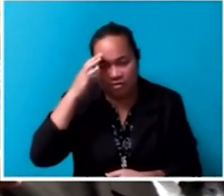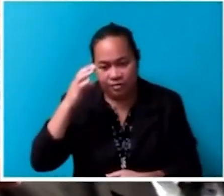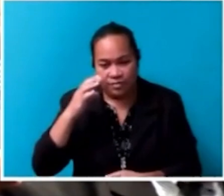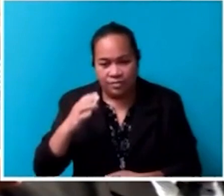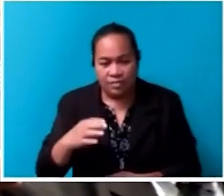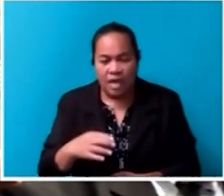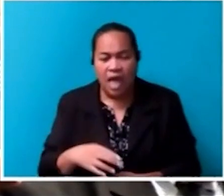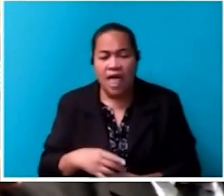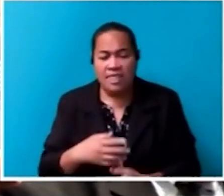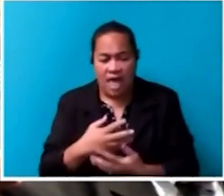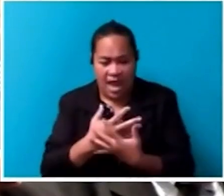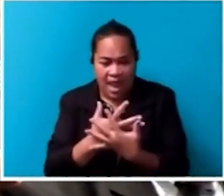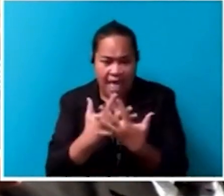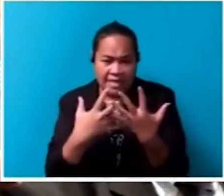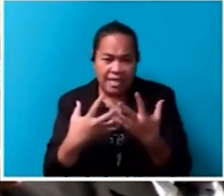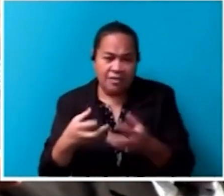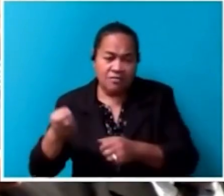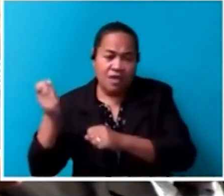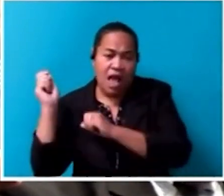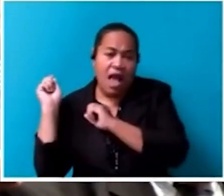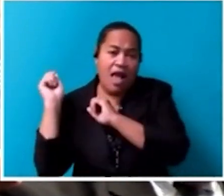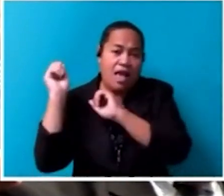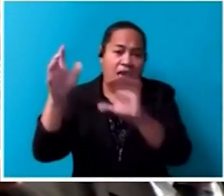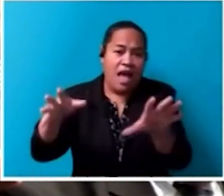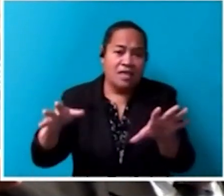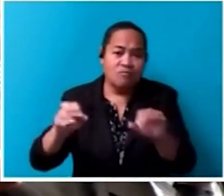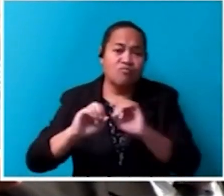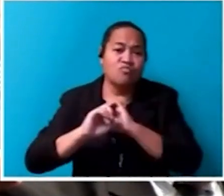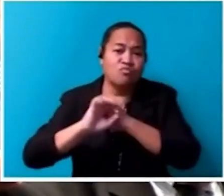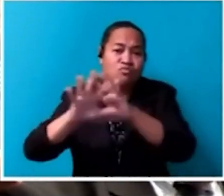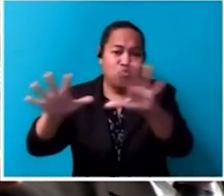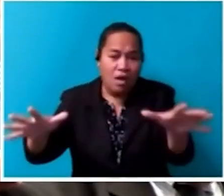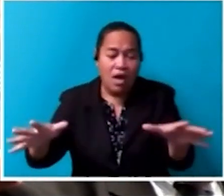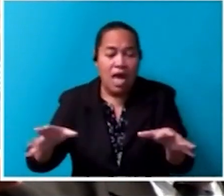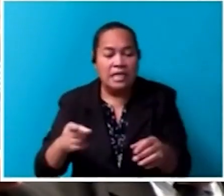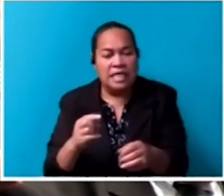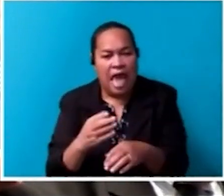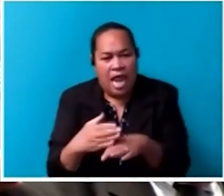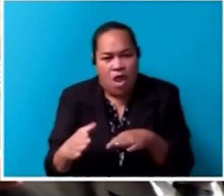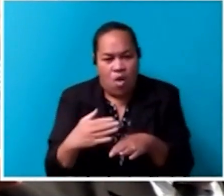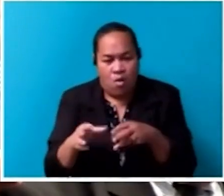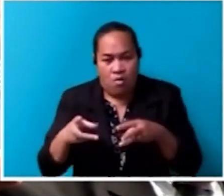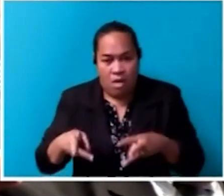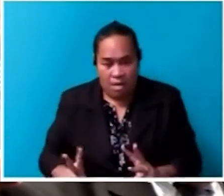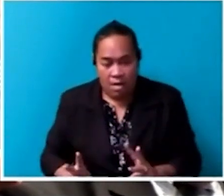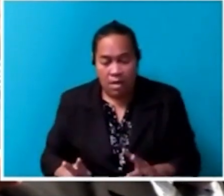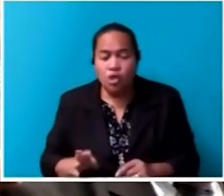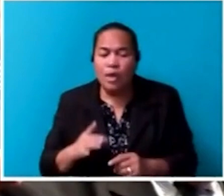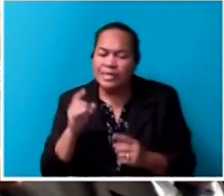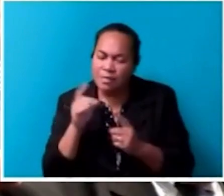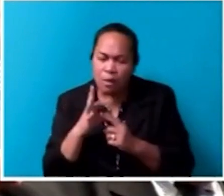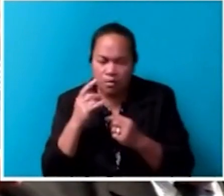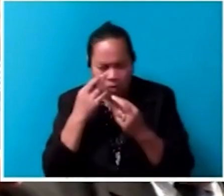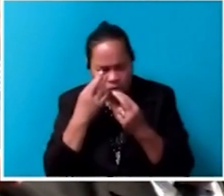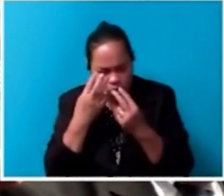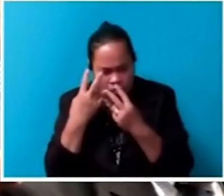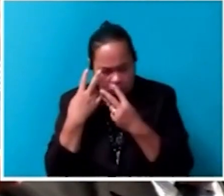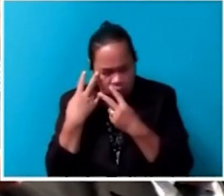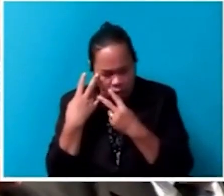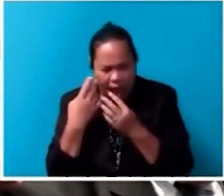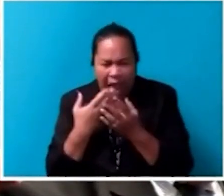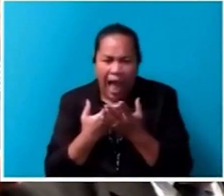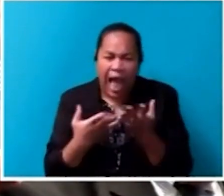Casting the net anew. Honourable Speaker, it is important to reflect on how this initiative